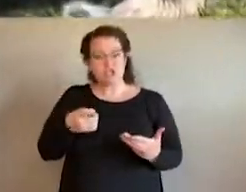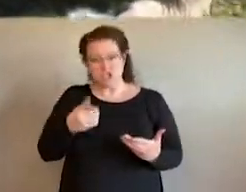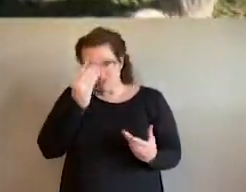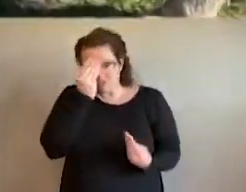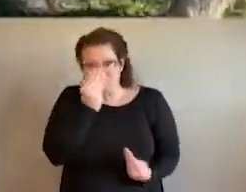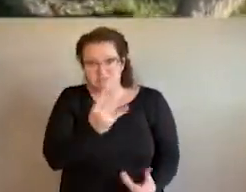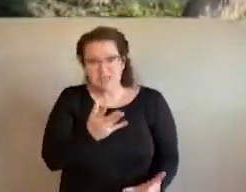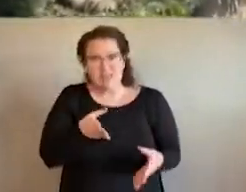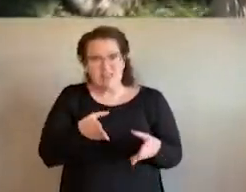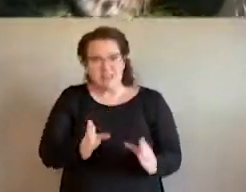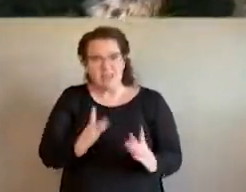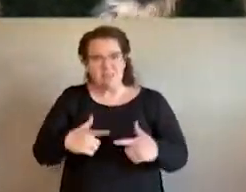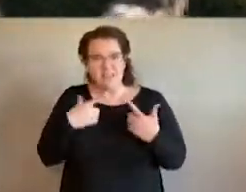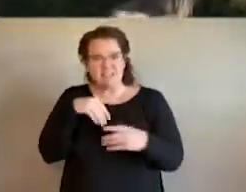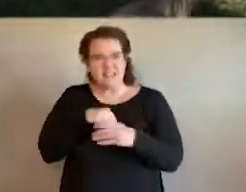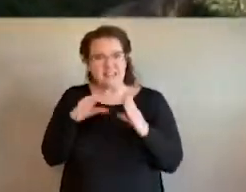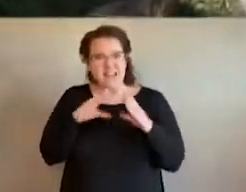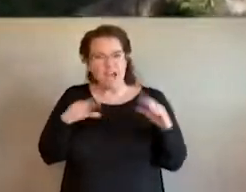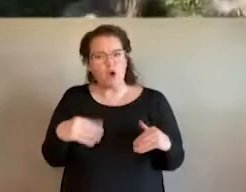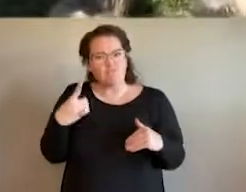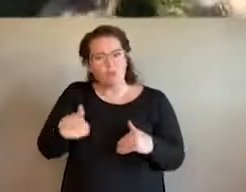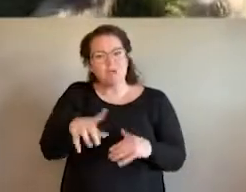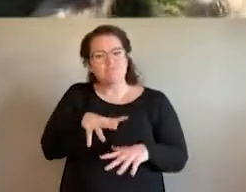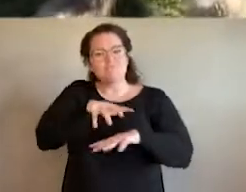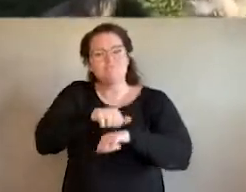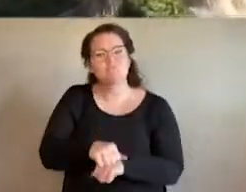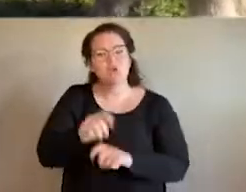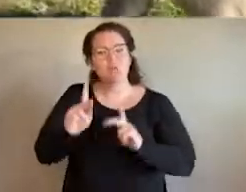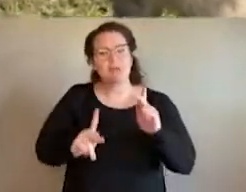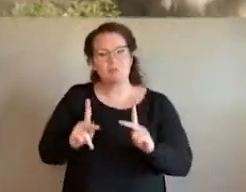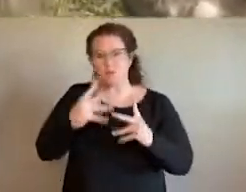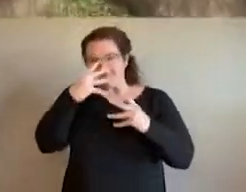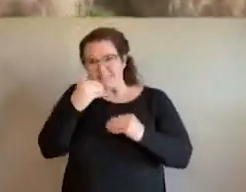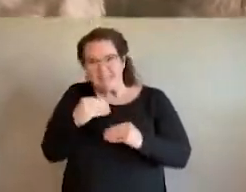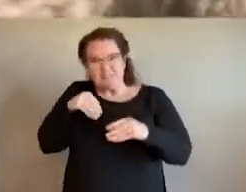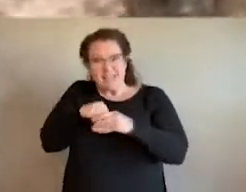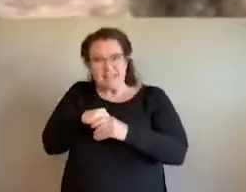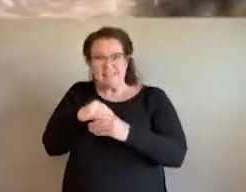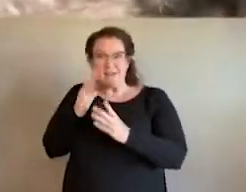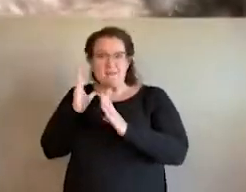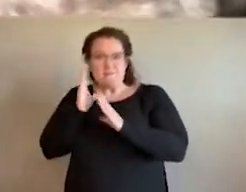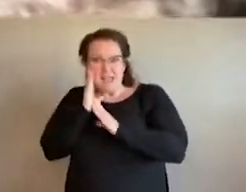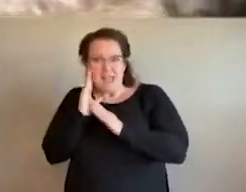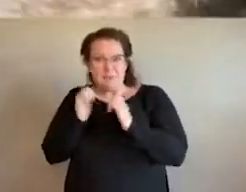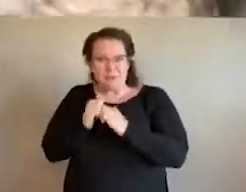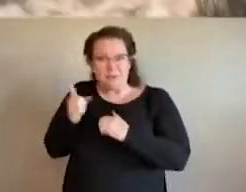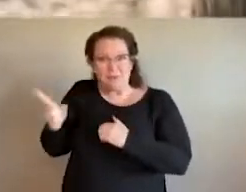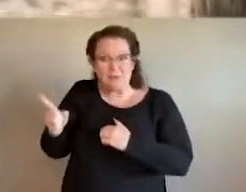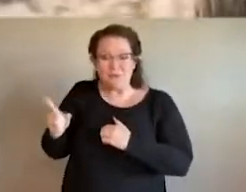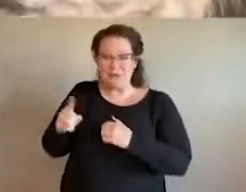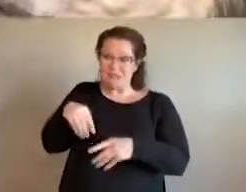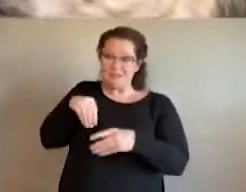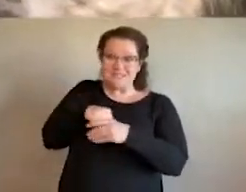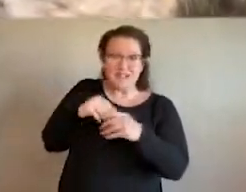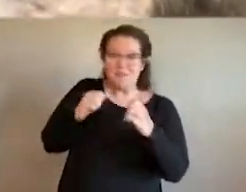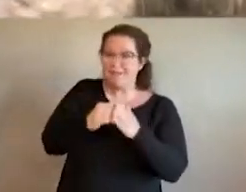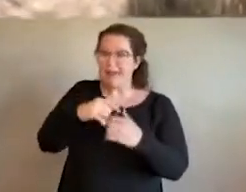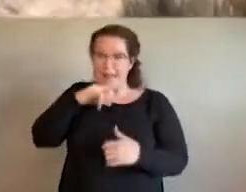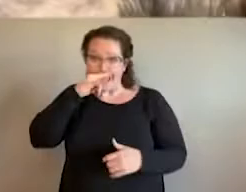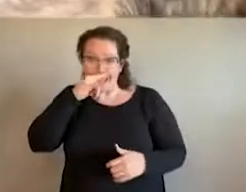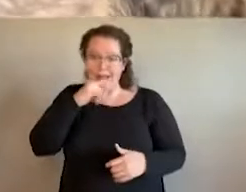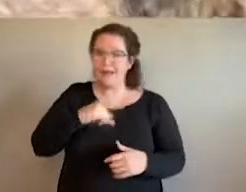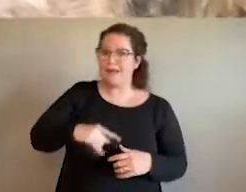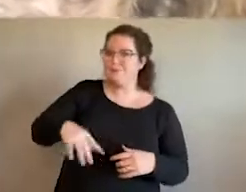let him live in the house for about 6 months. He slept in the bed with her. He was in there with the wallabies and the birds and the kids